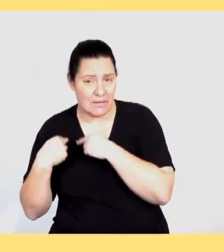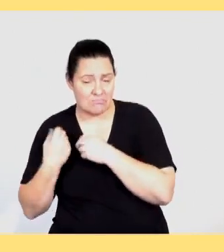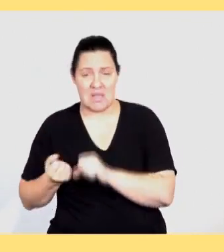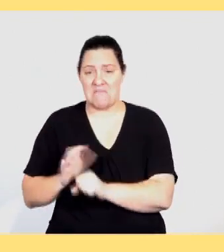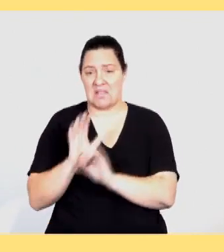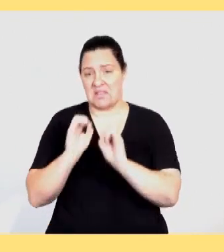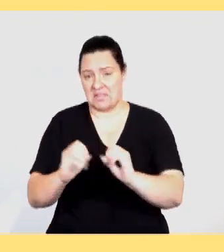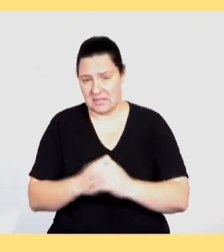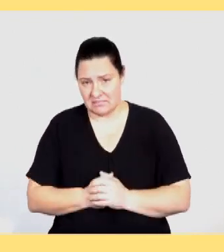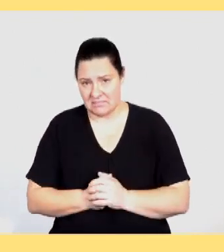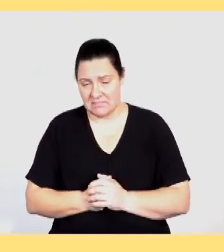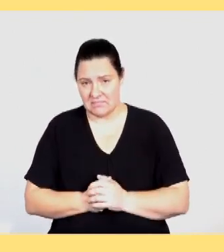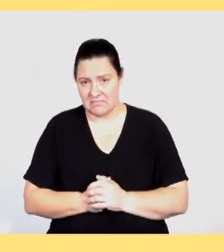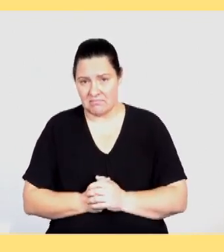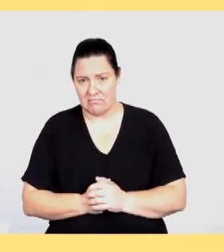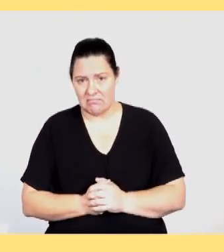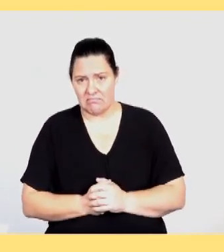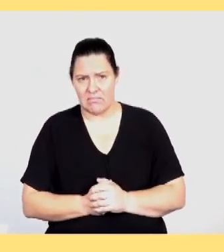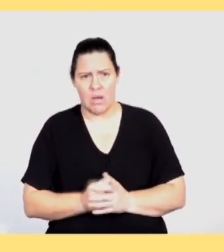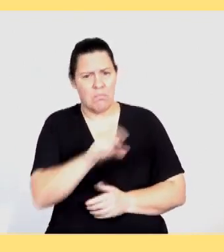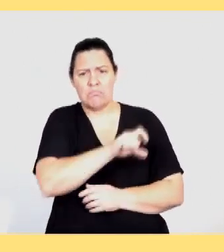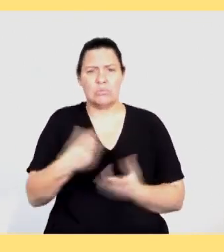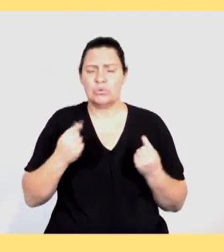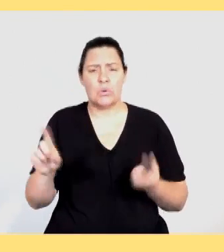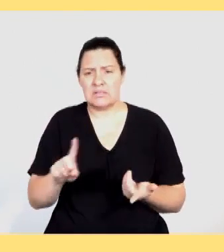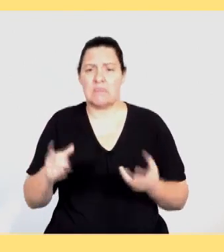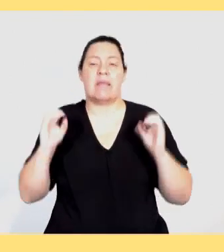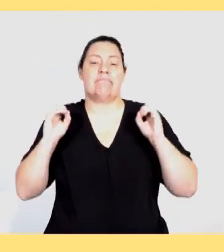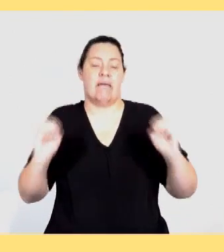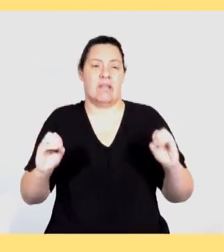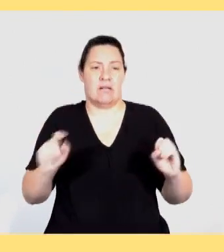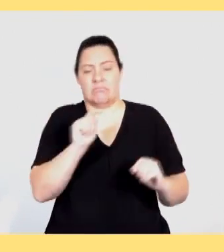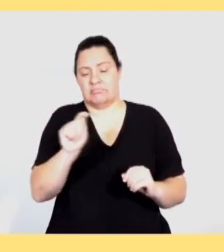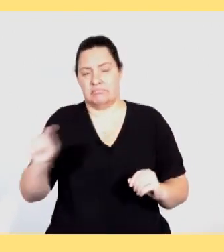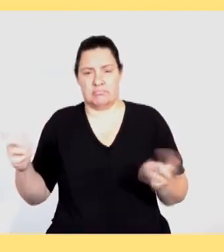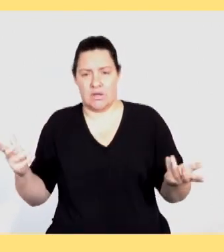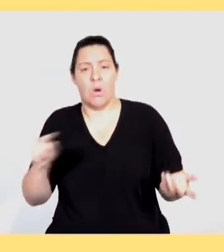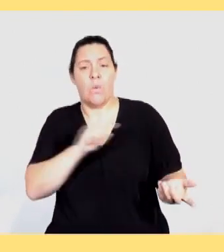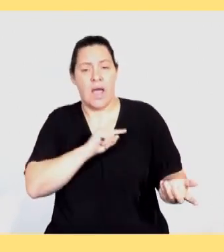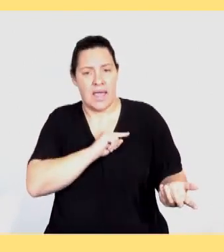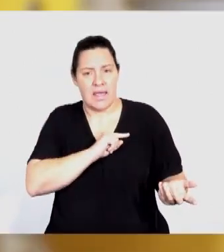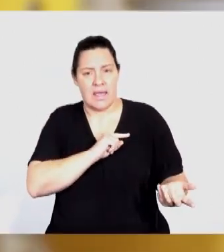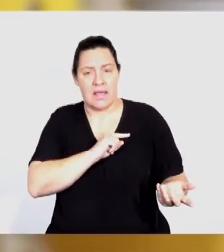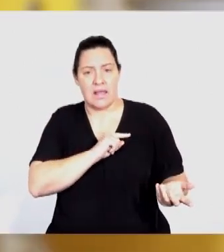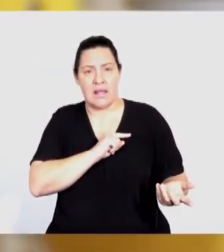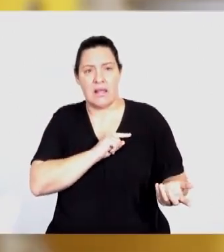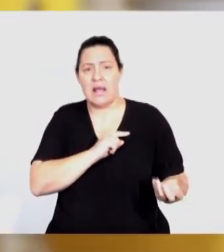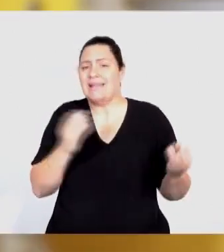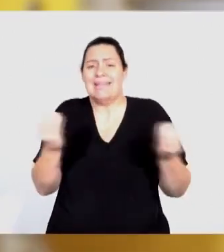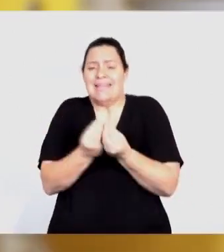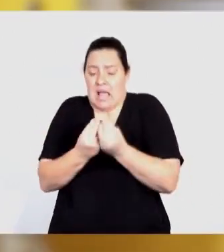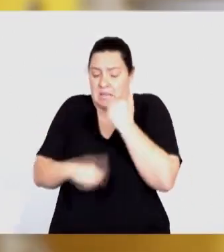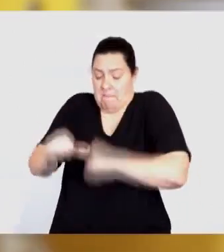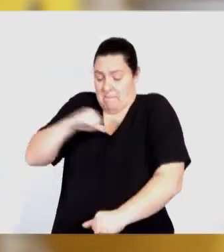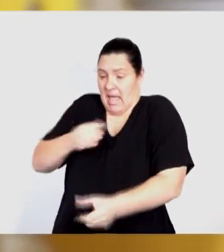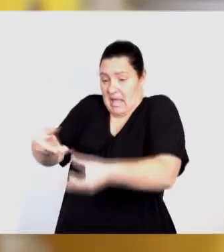liabilities? No effect, so it will be 0. What do we do with this column at the bottom? Nothing. Why? Because when